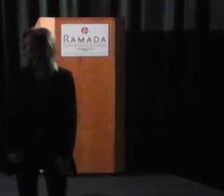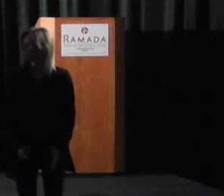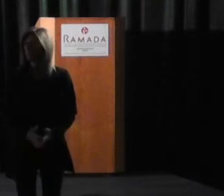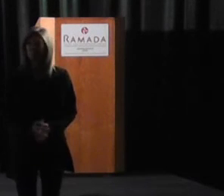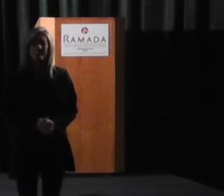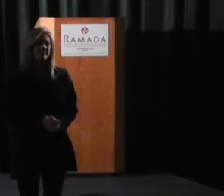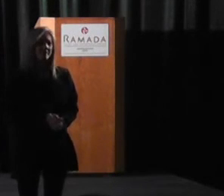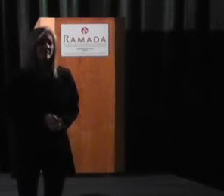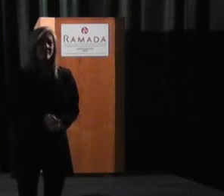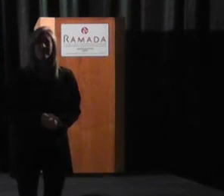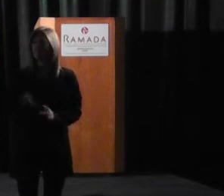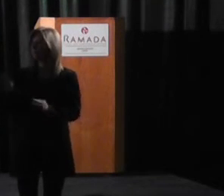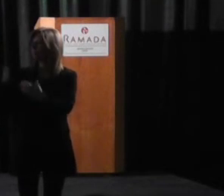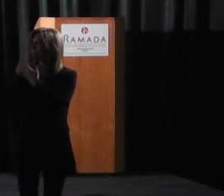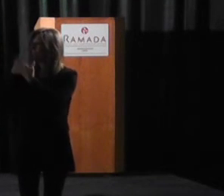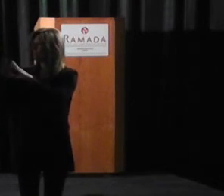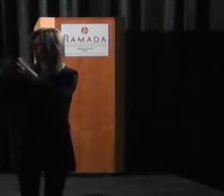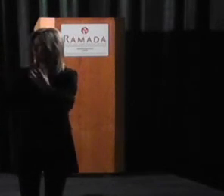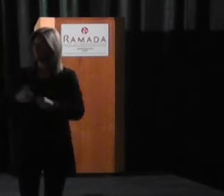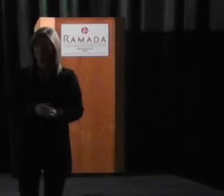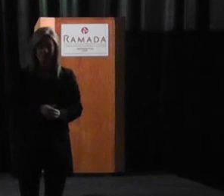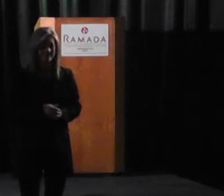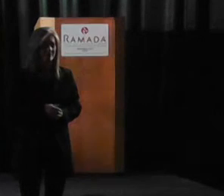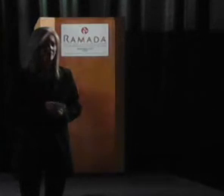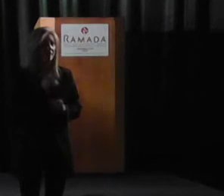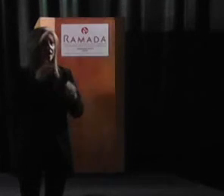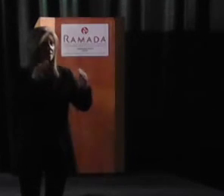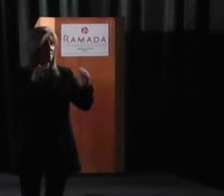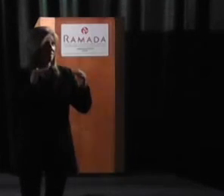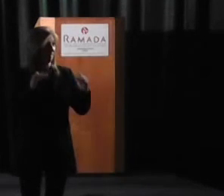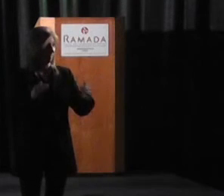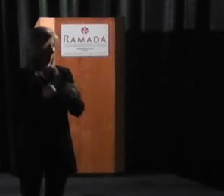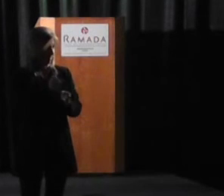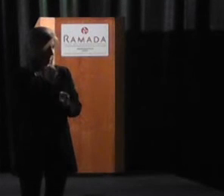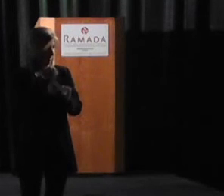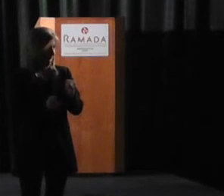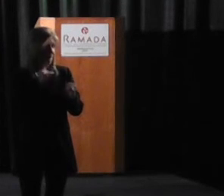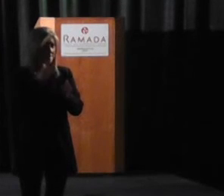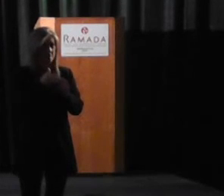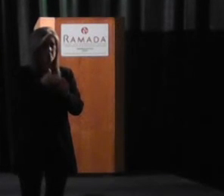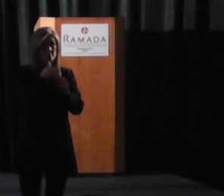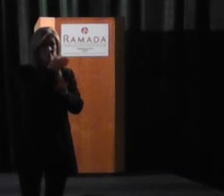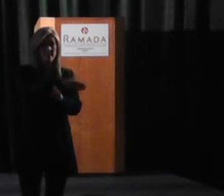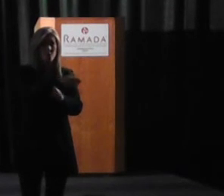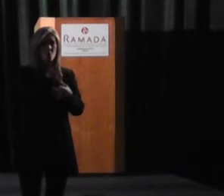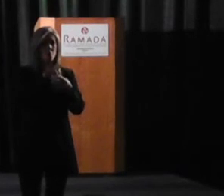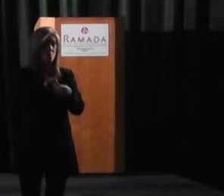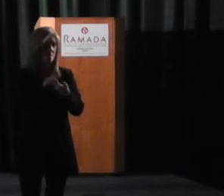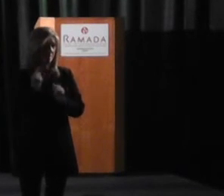All right, thank you very much, Linda Marie. Now, last to present before our quick all-ability Zumba